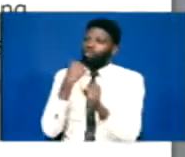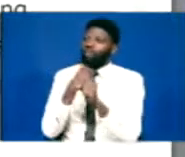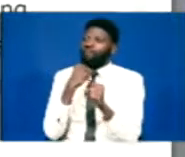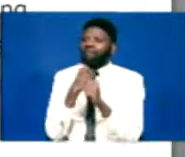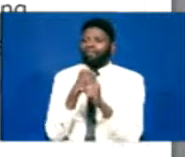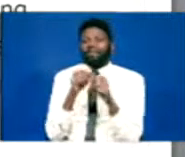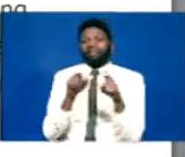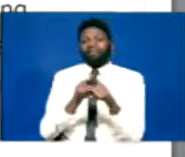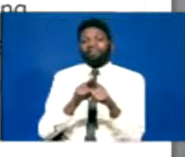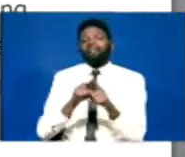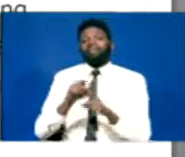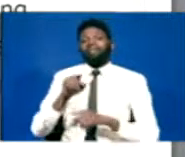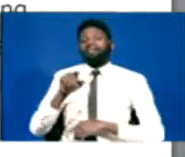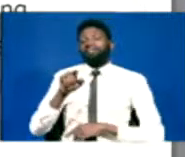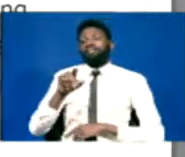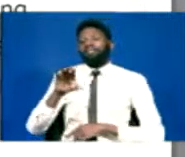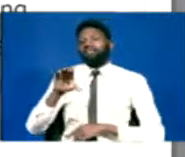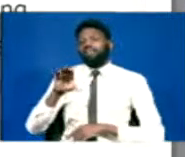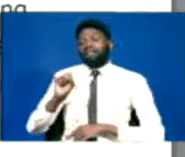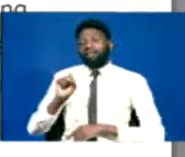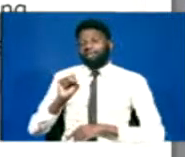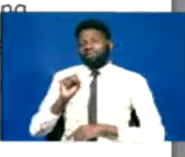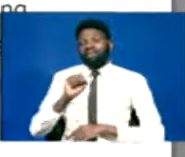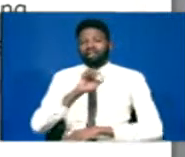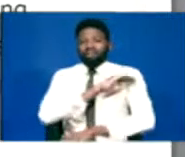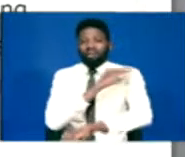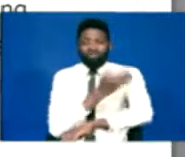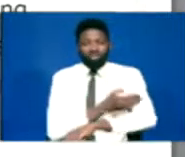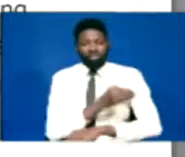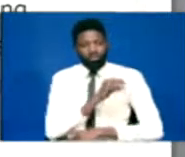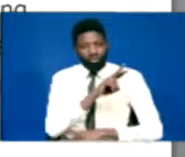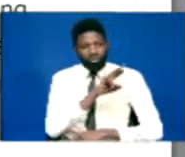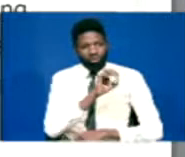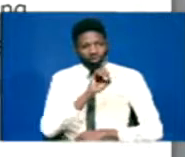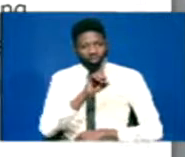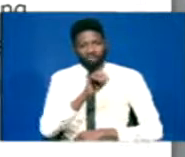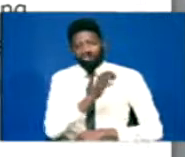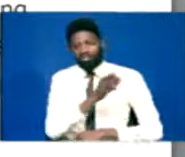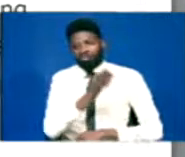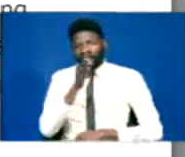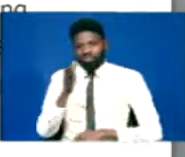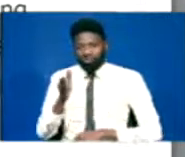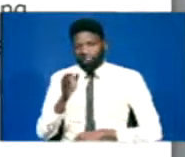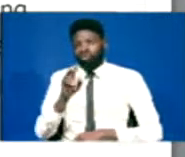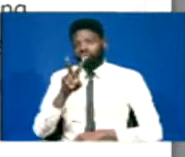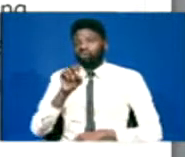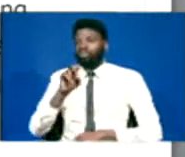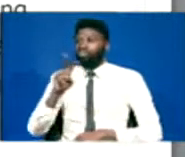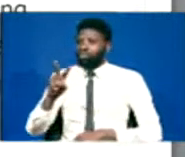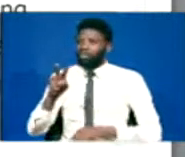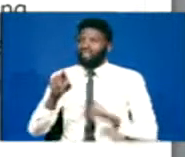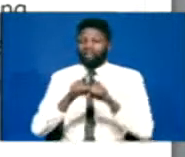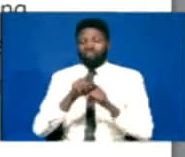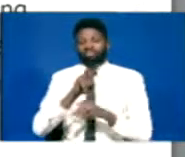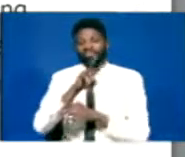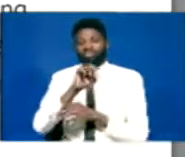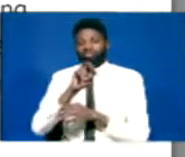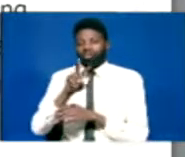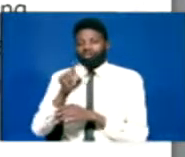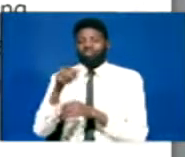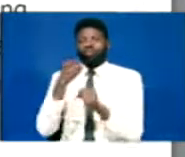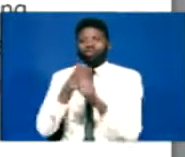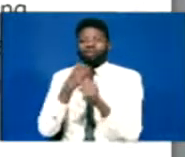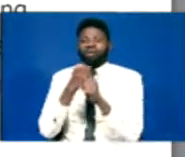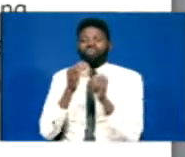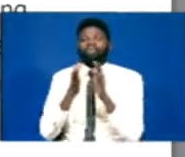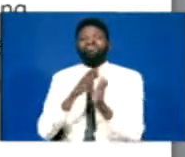Minister for Energy between 2001 through to 2002. And in 2002, he was able to work with the late Professor George